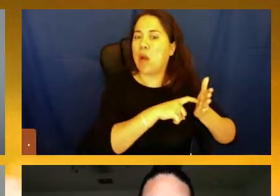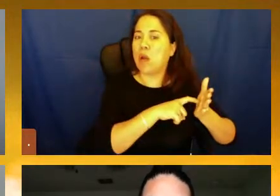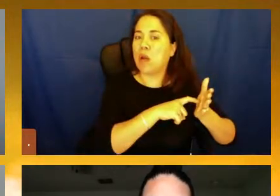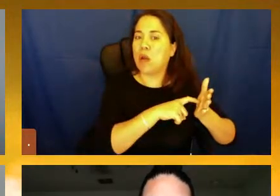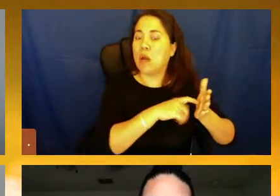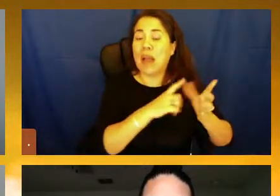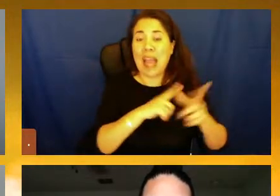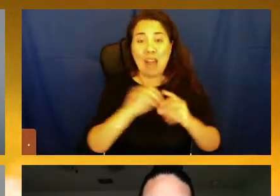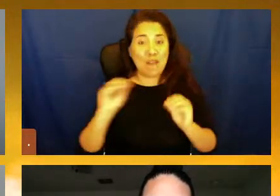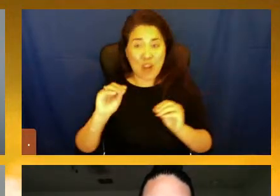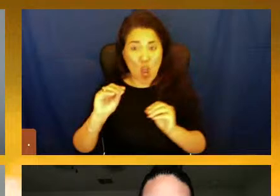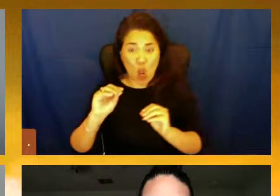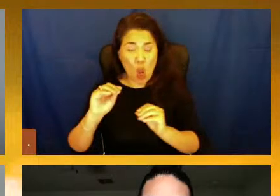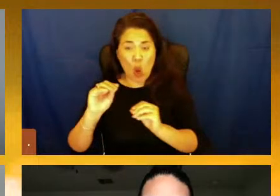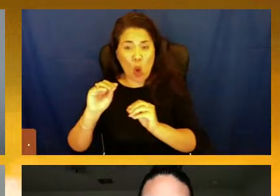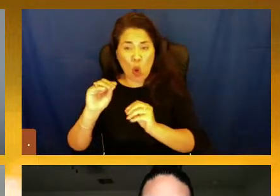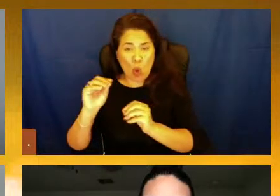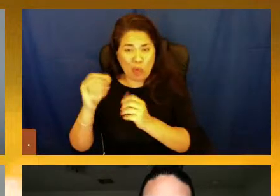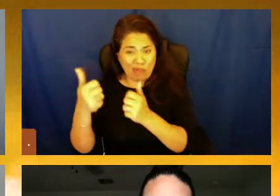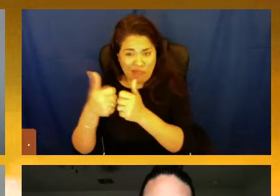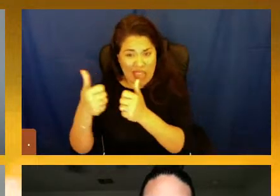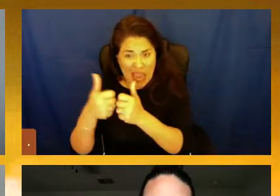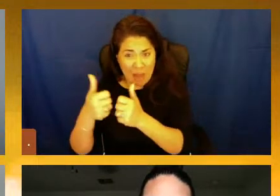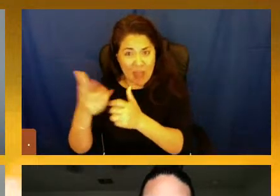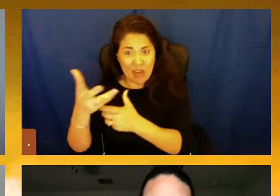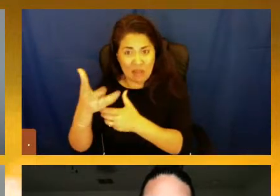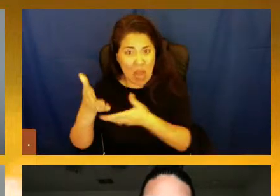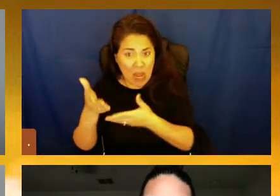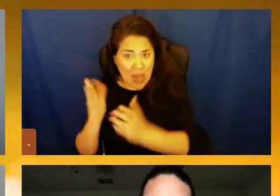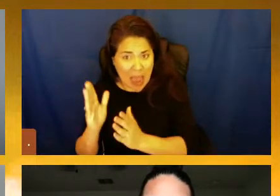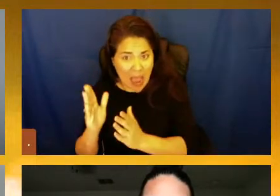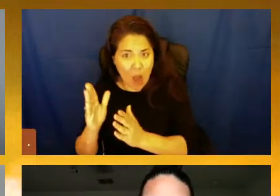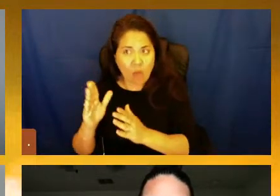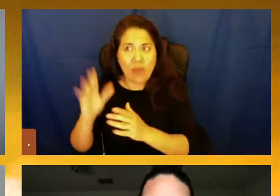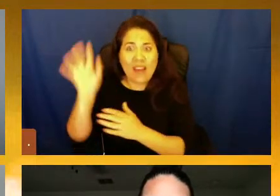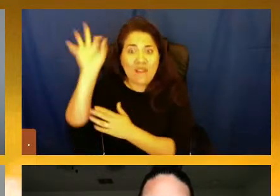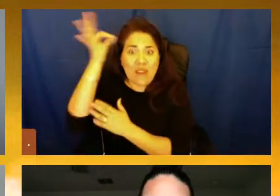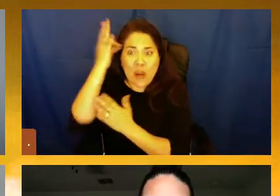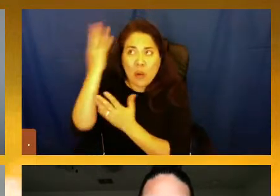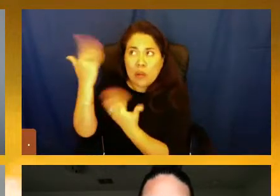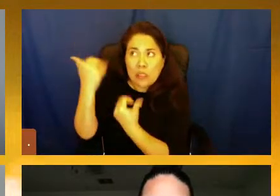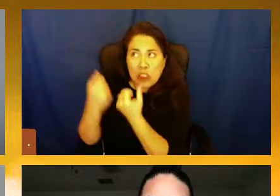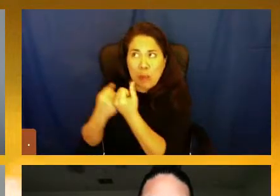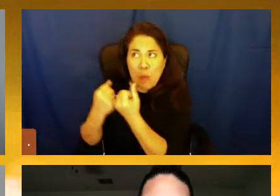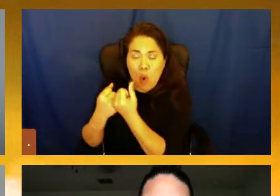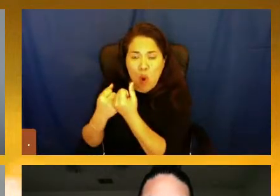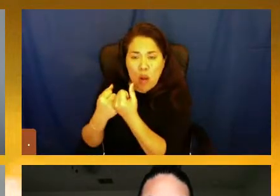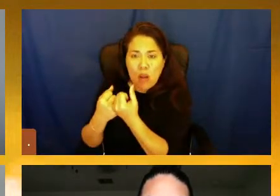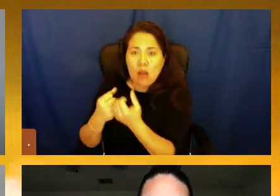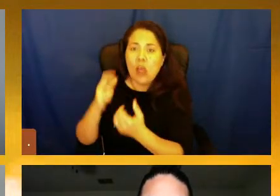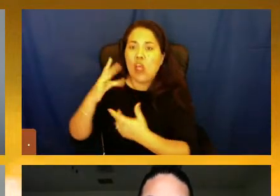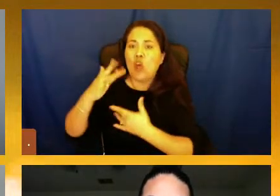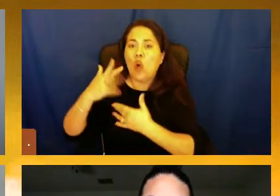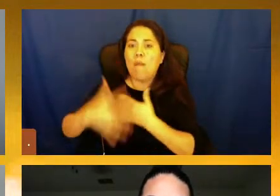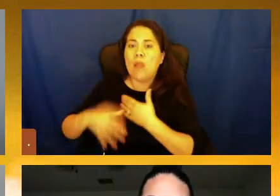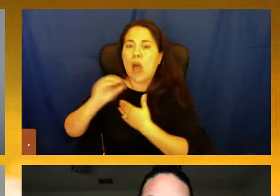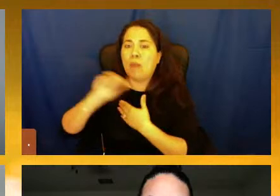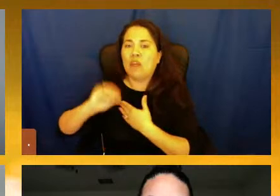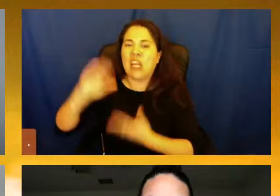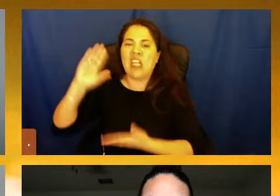have gaming and rely on federal subsidies, the blood quantum